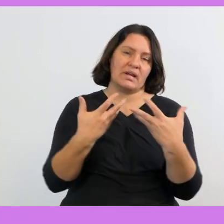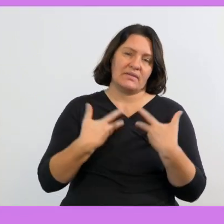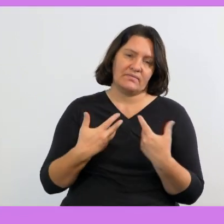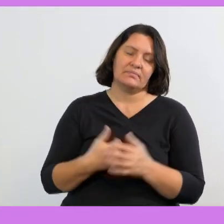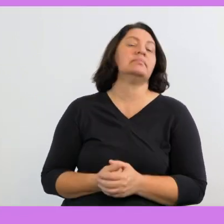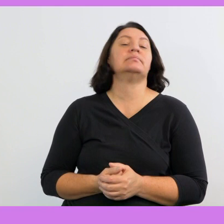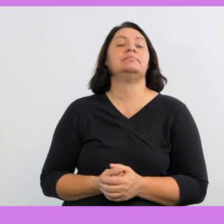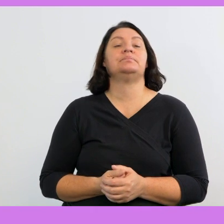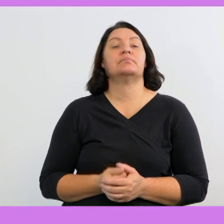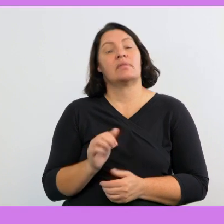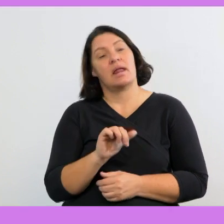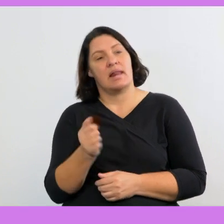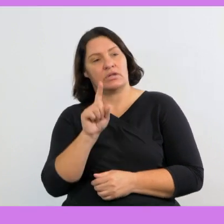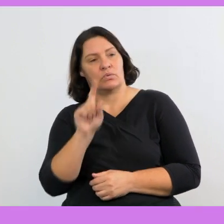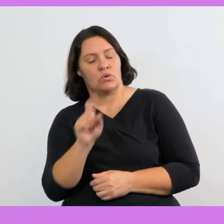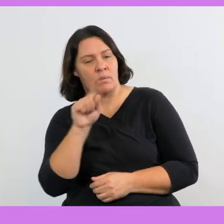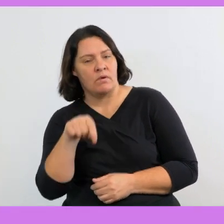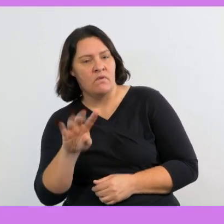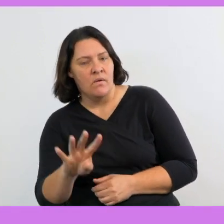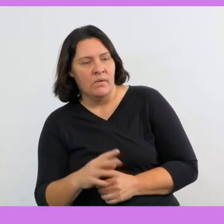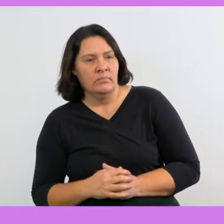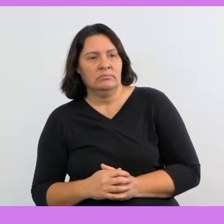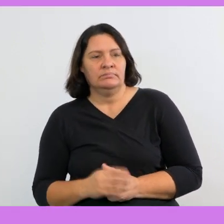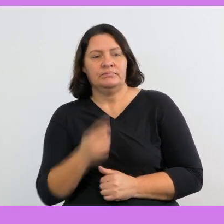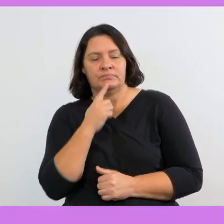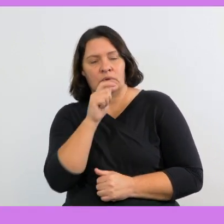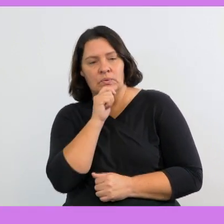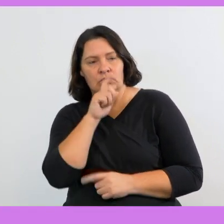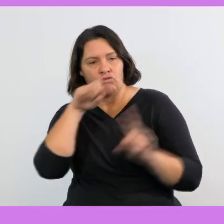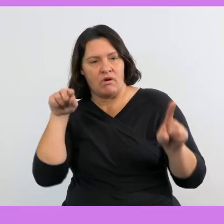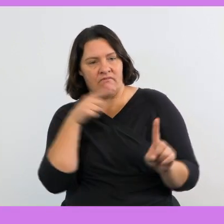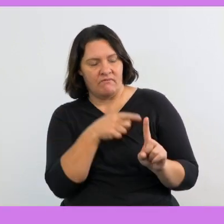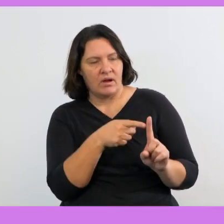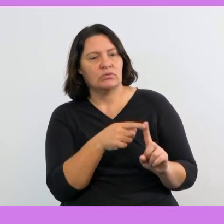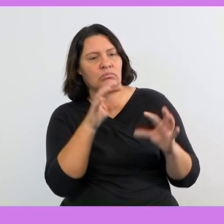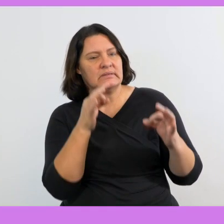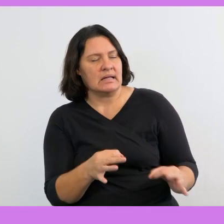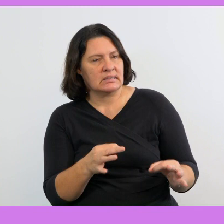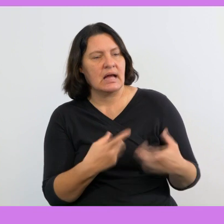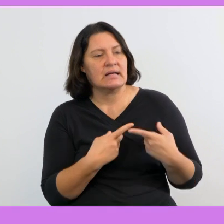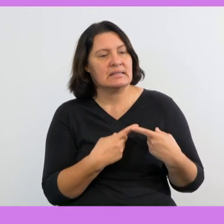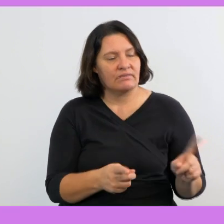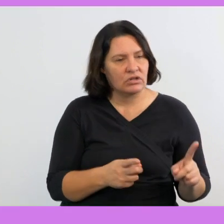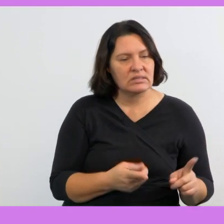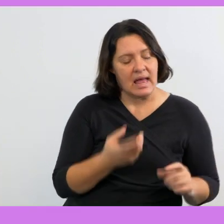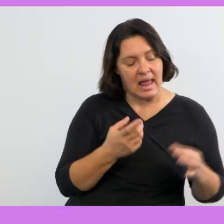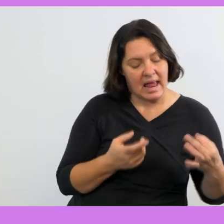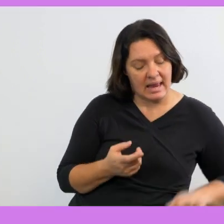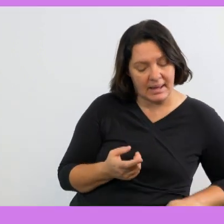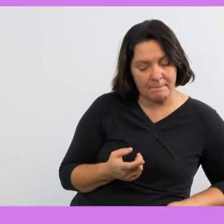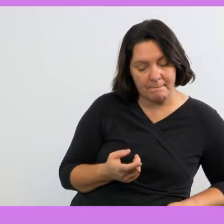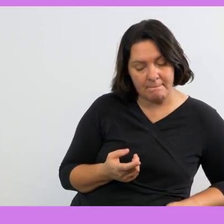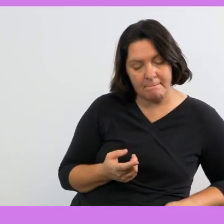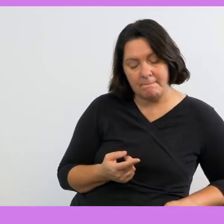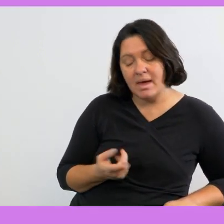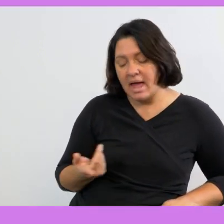3,600 Rand. Guys, I hope that makes sense given the scenario. Okay, let's look at the next question. It says, use the